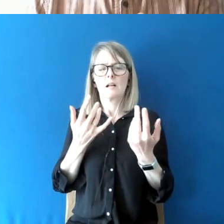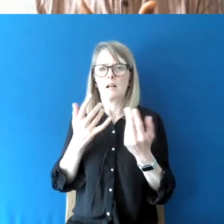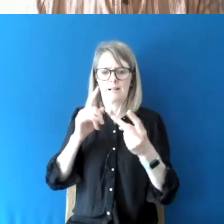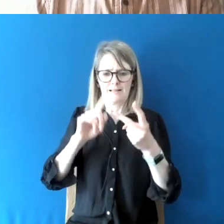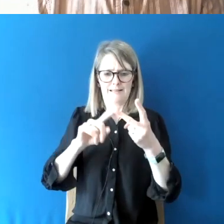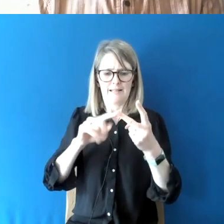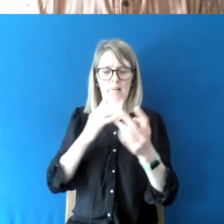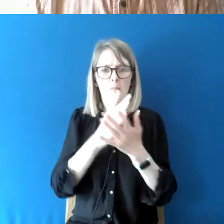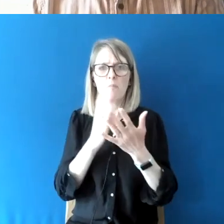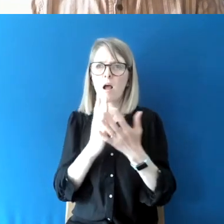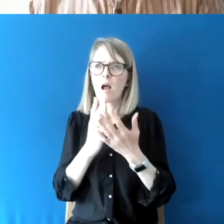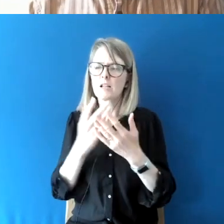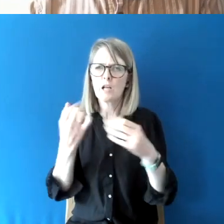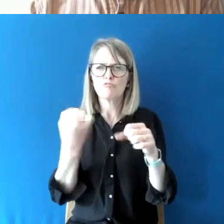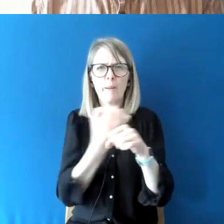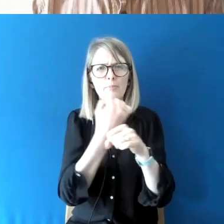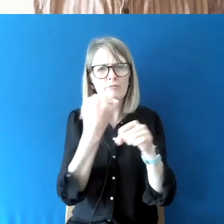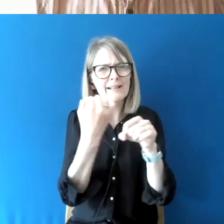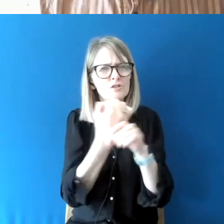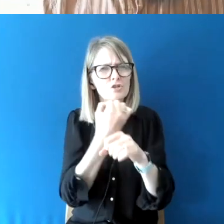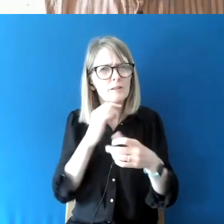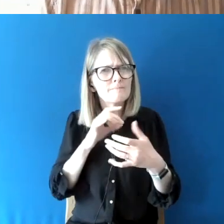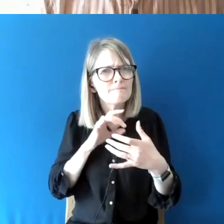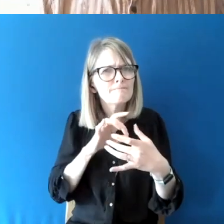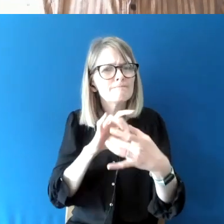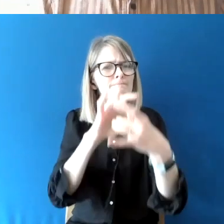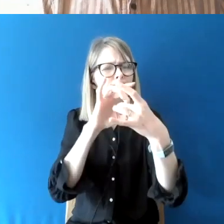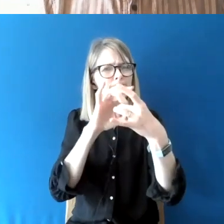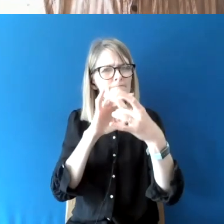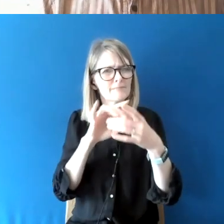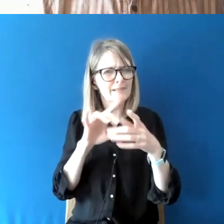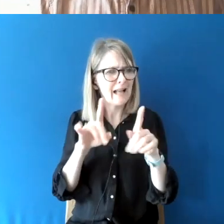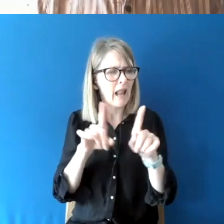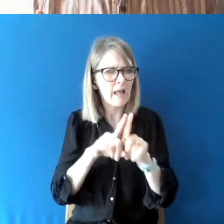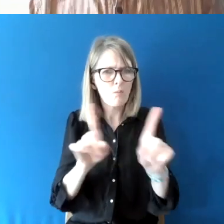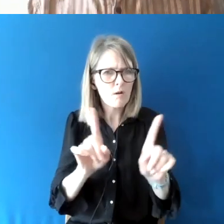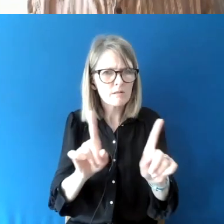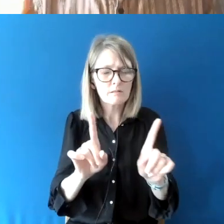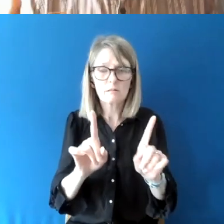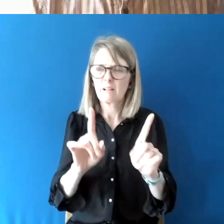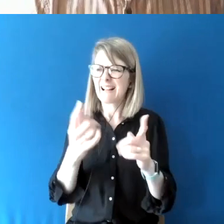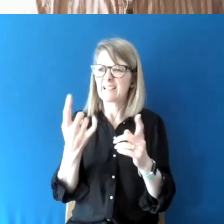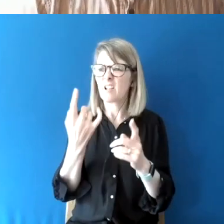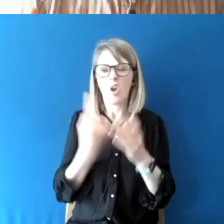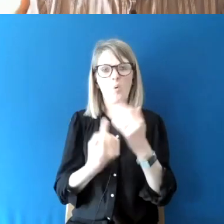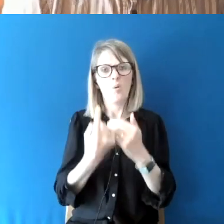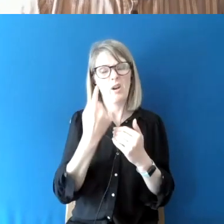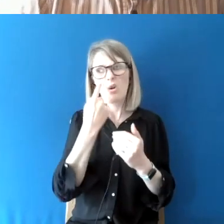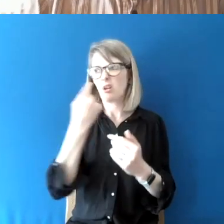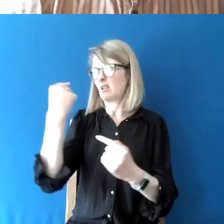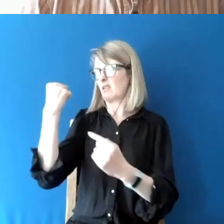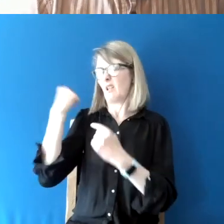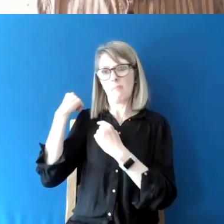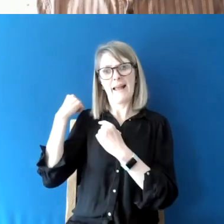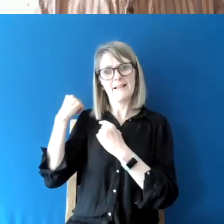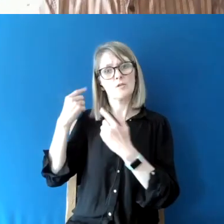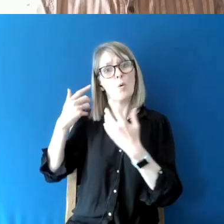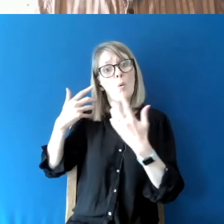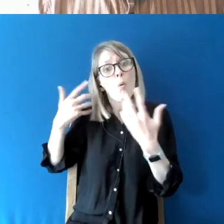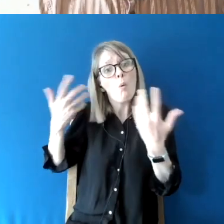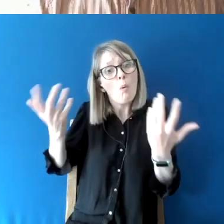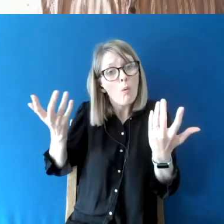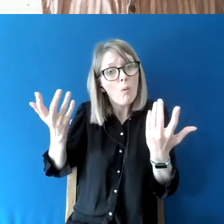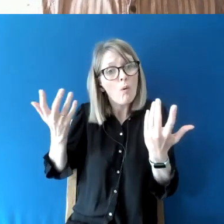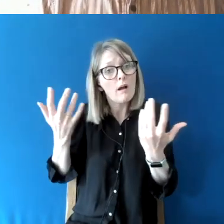this reparation would look like. Is it simply addressing the past, or is it actually paving the way? There